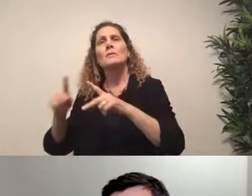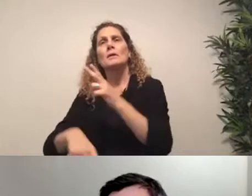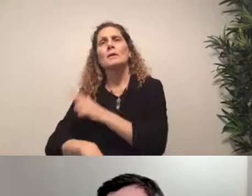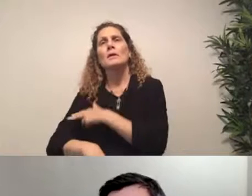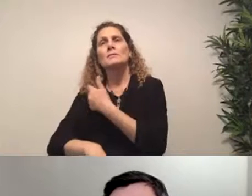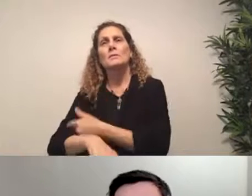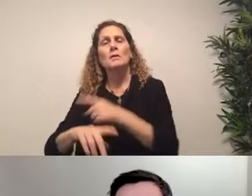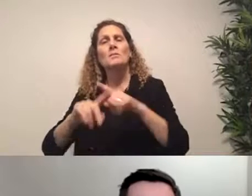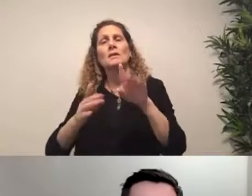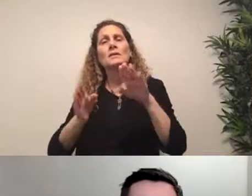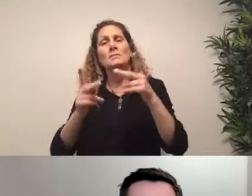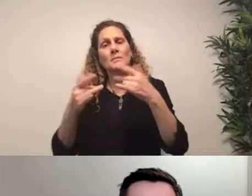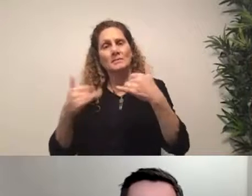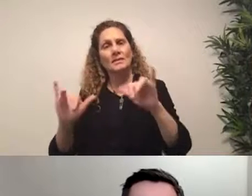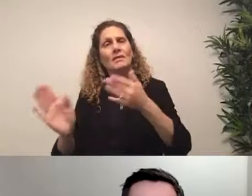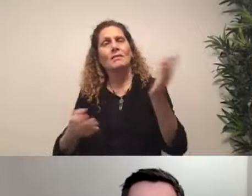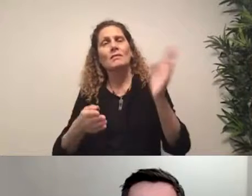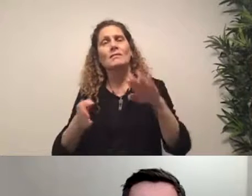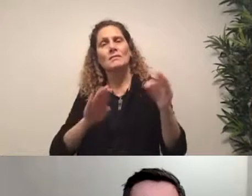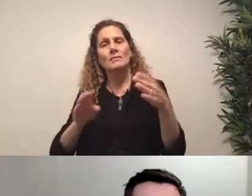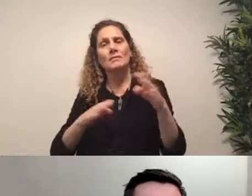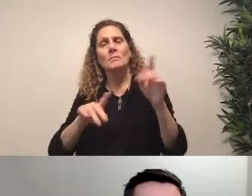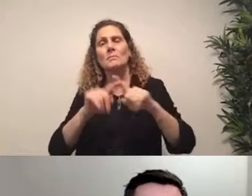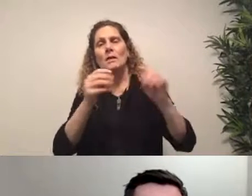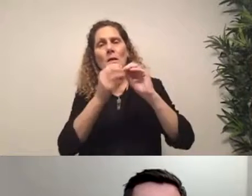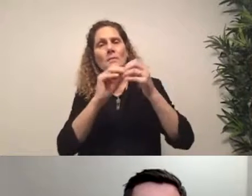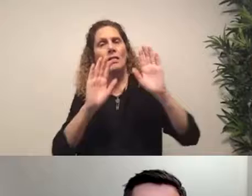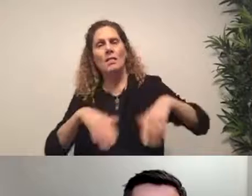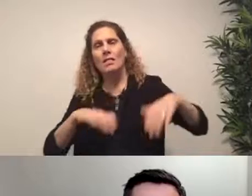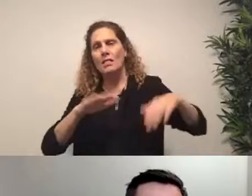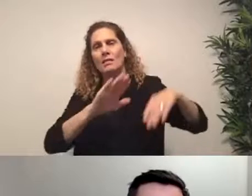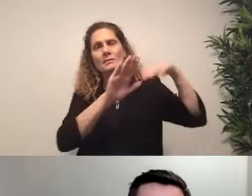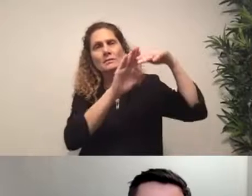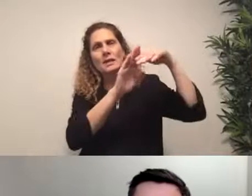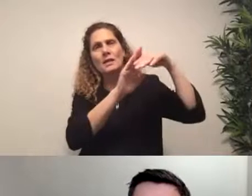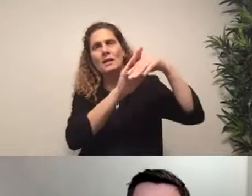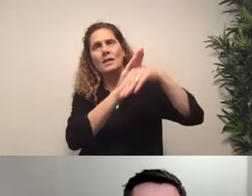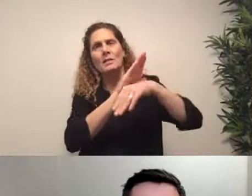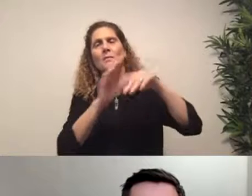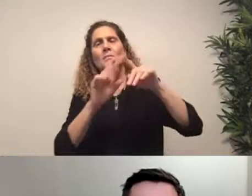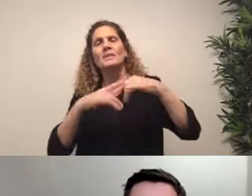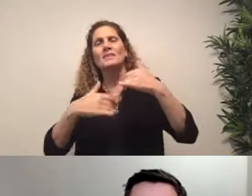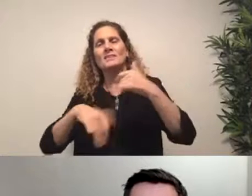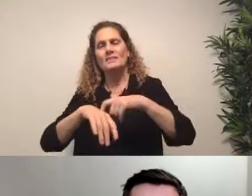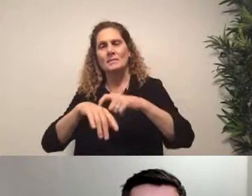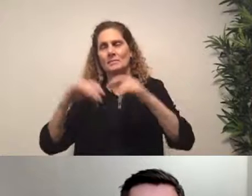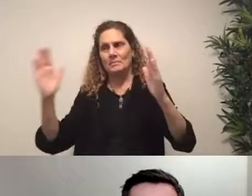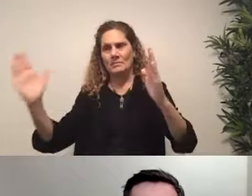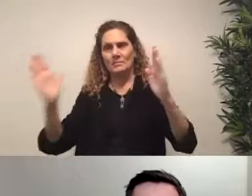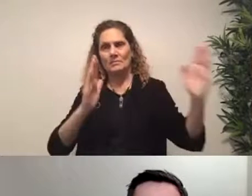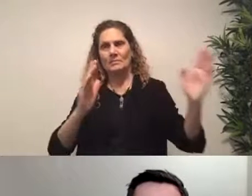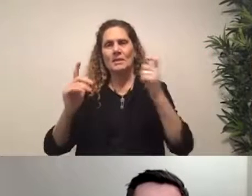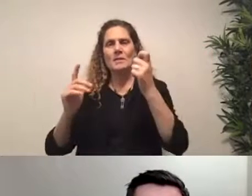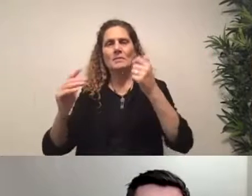that is what we call a lagging variable. It takes some time to catch up because we know cases come first, and then a few weeks